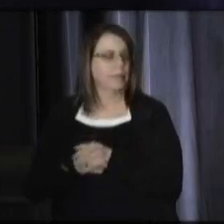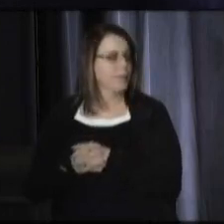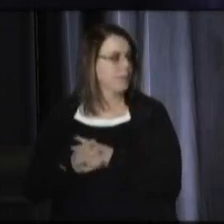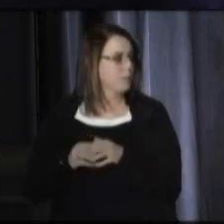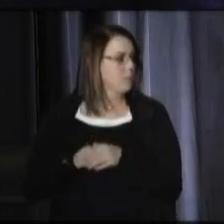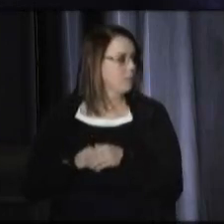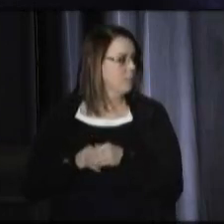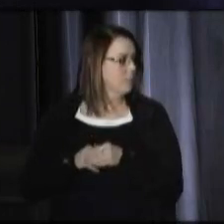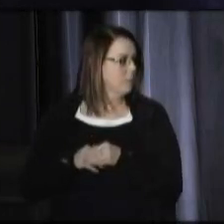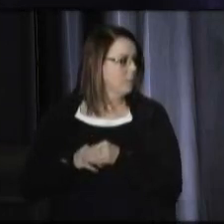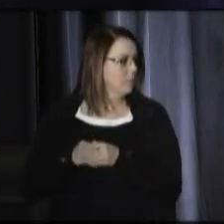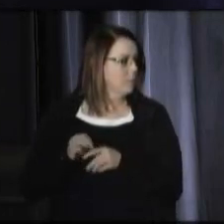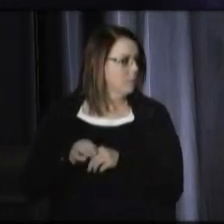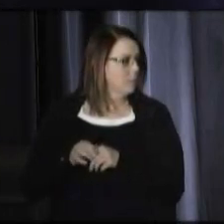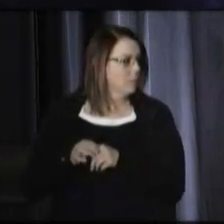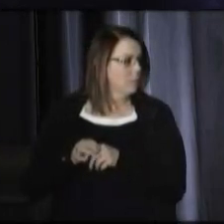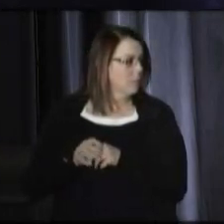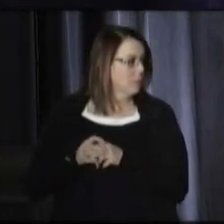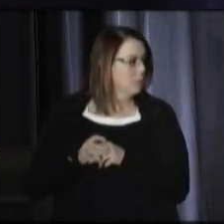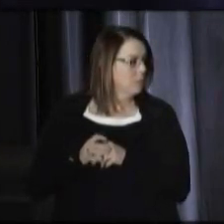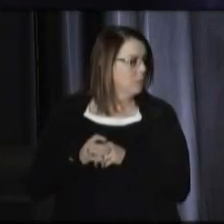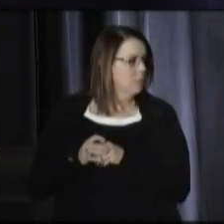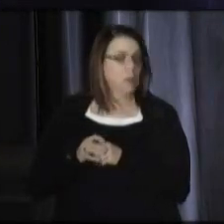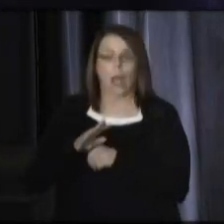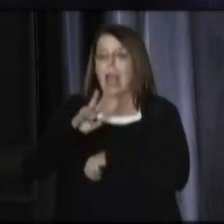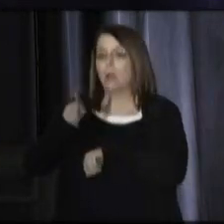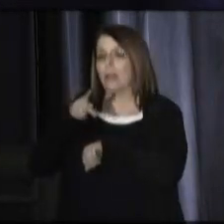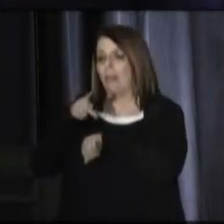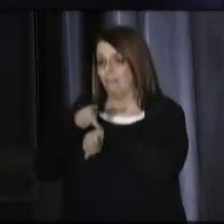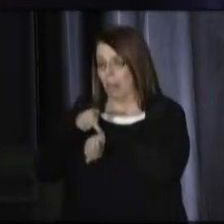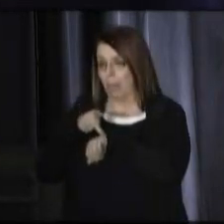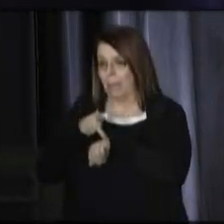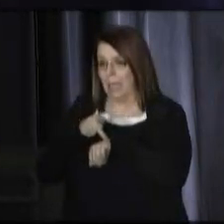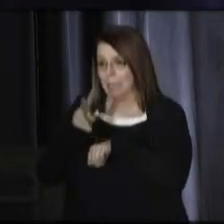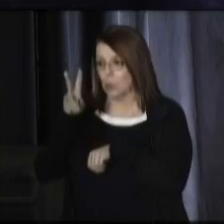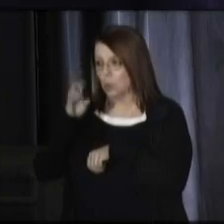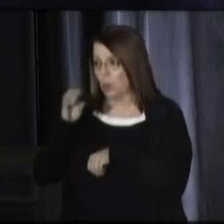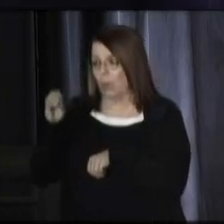5'8", bald, and I wouldn't say that I have facial hair, but I'm poorly shaved.